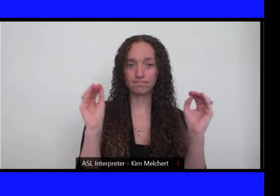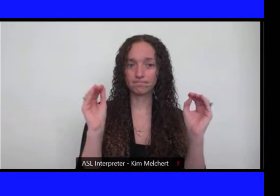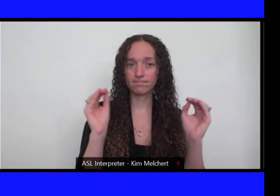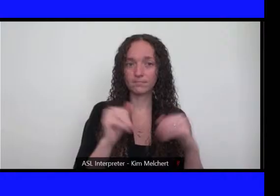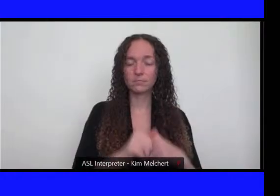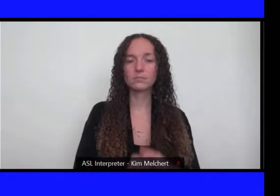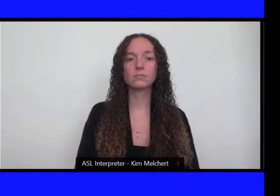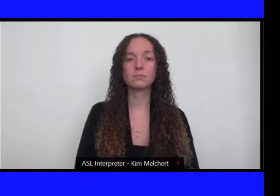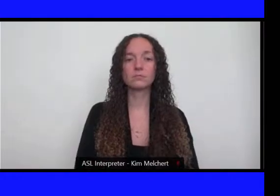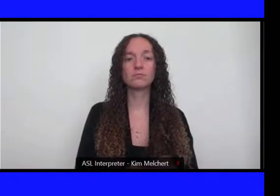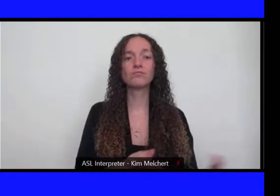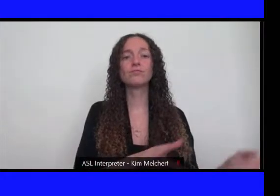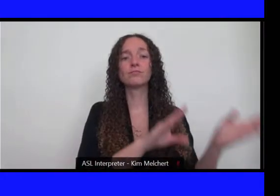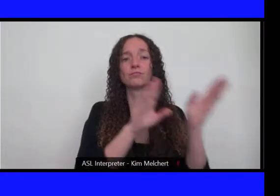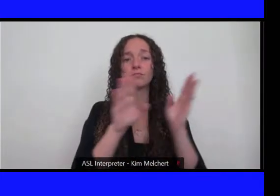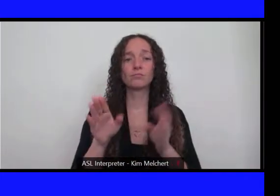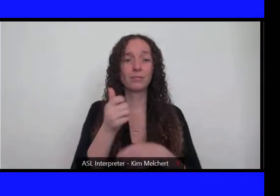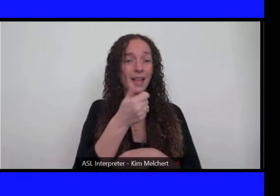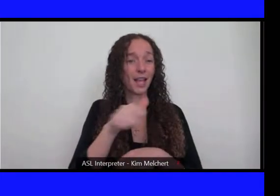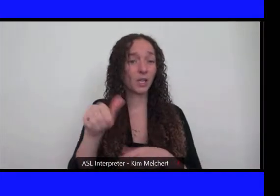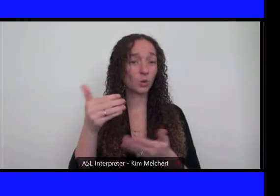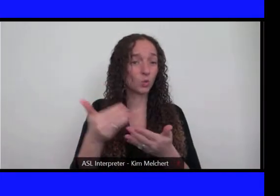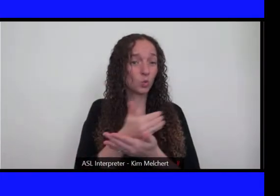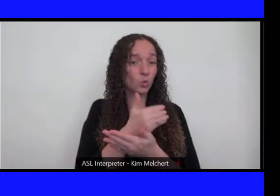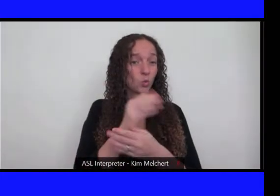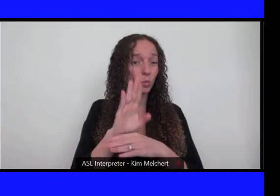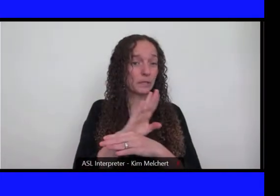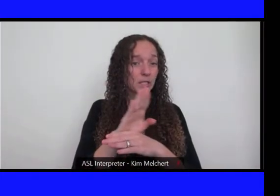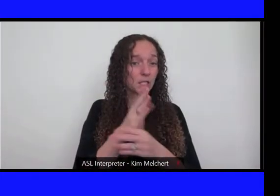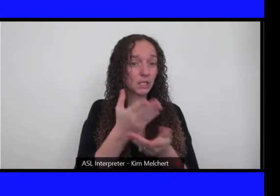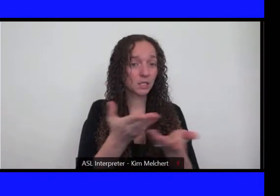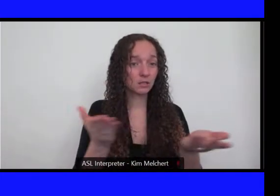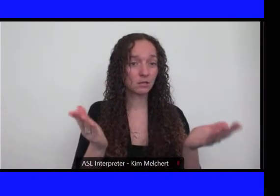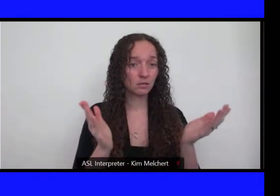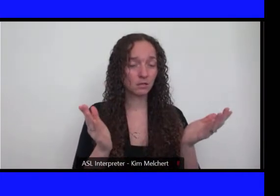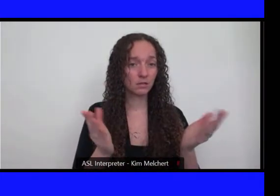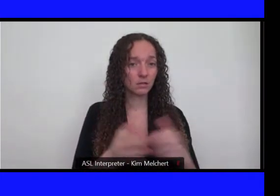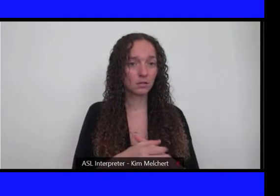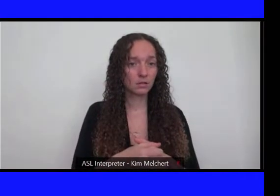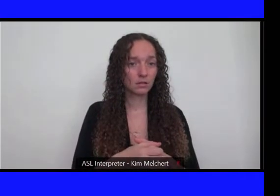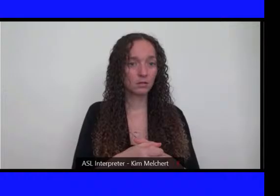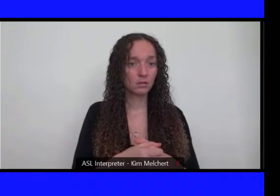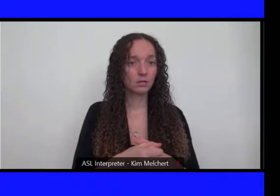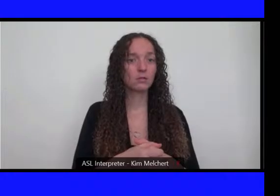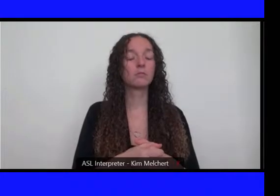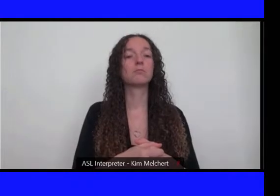meeting is adjourned. Bye-bye. Thanks. Bye. Bye.